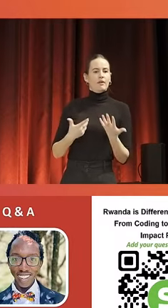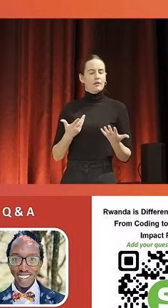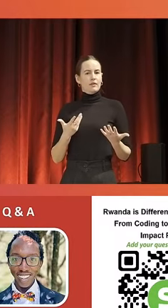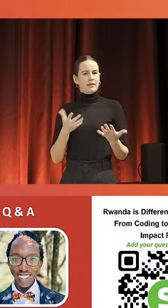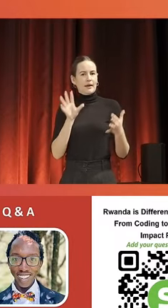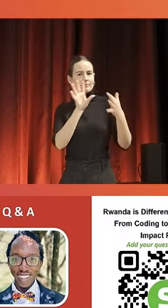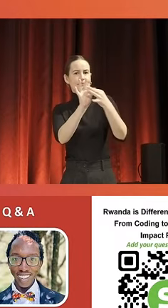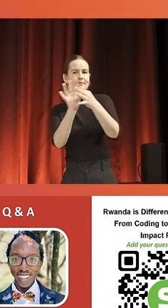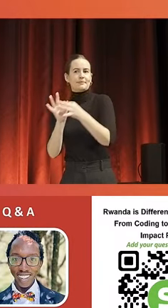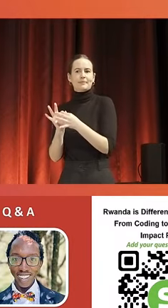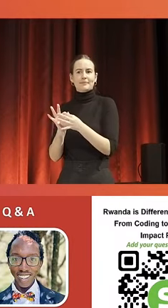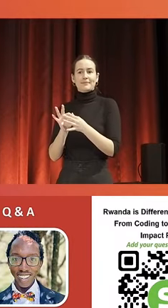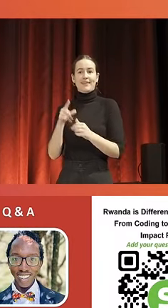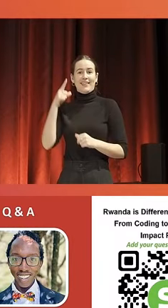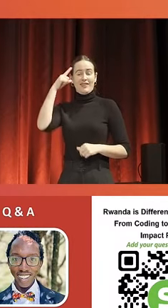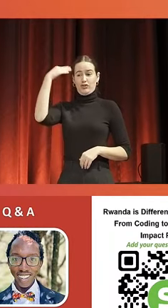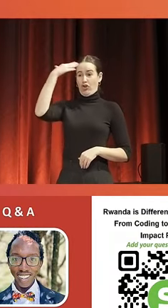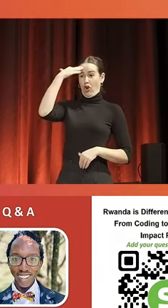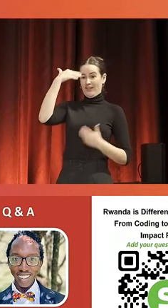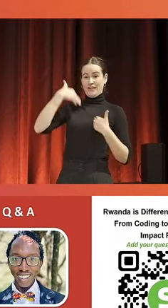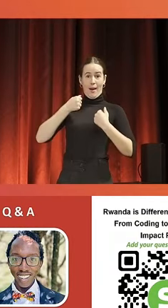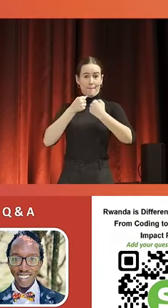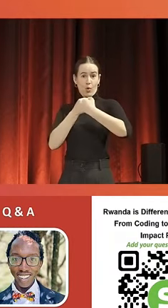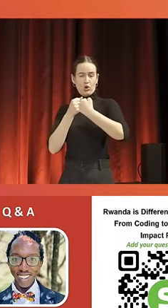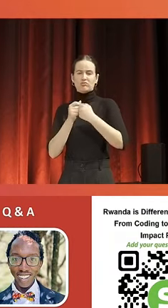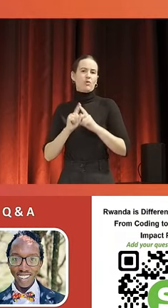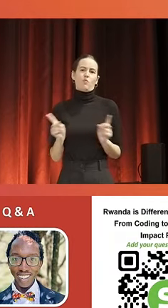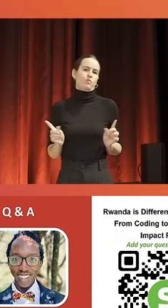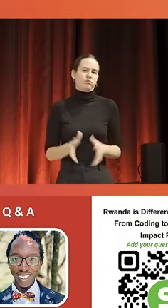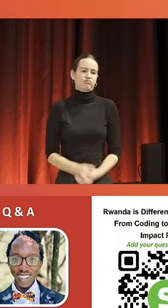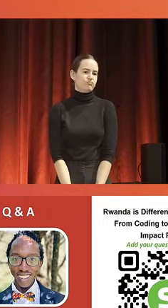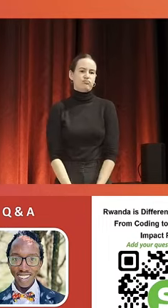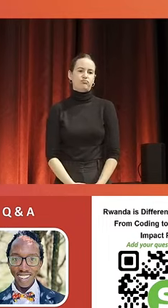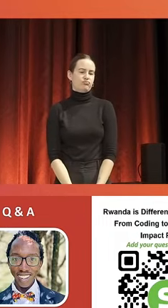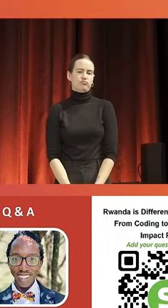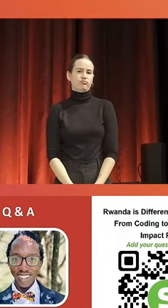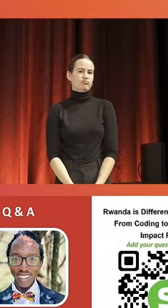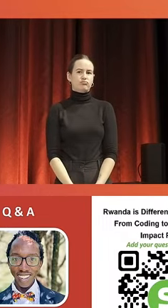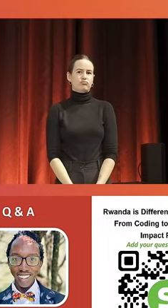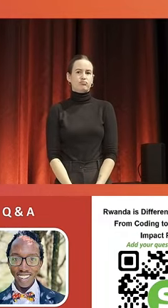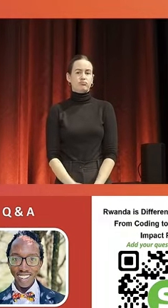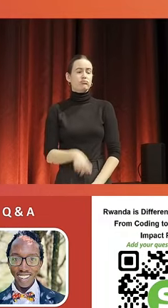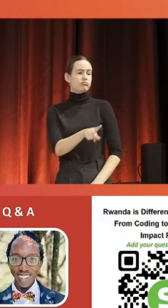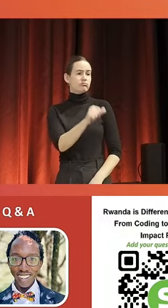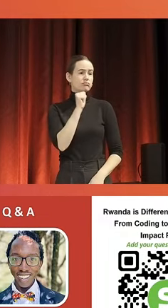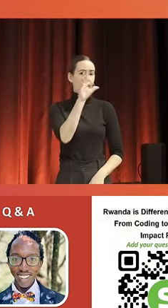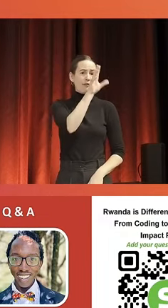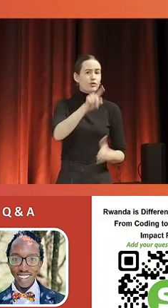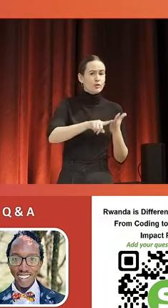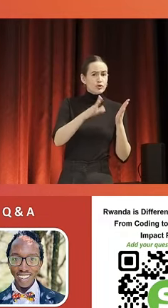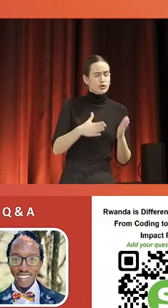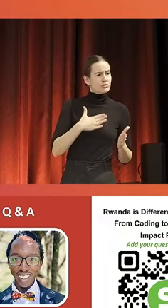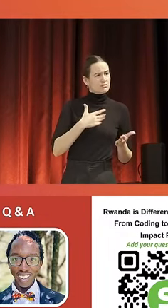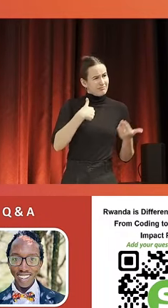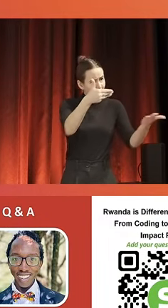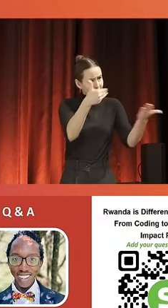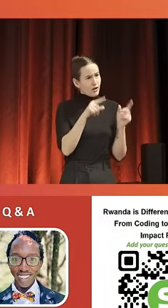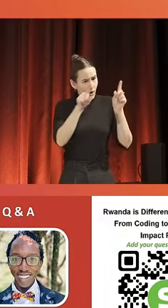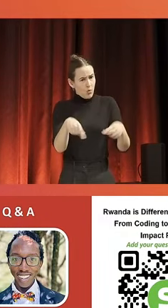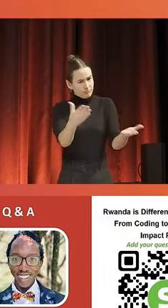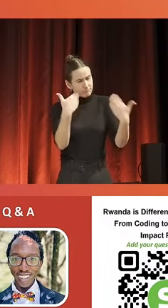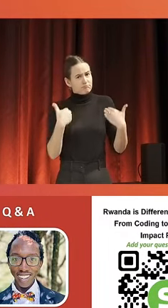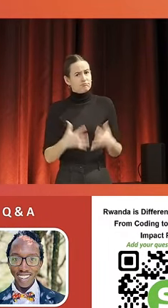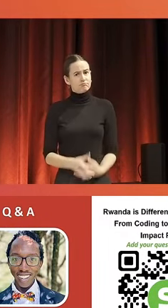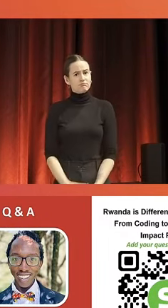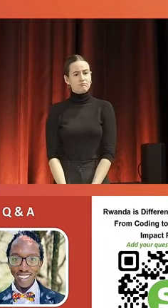no borders to knowledge, and I invite all non-African researchers to go there, and you can